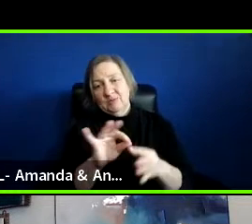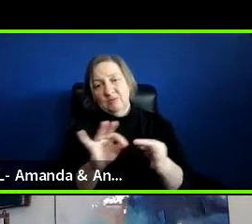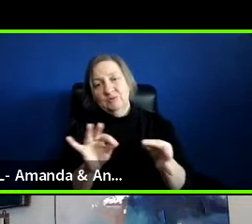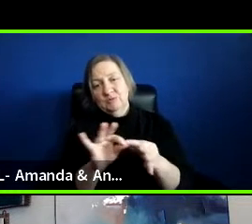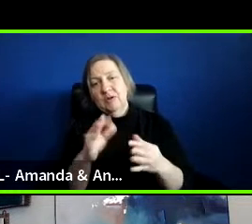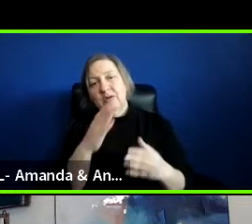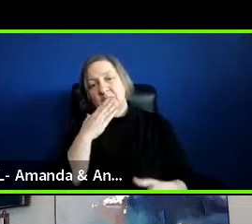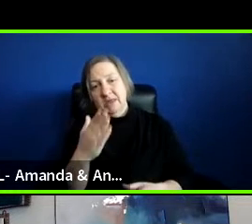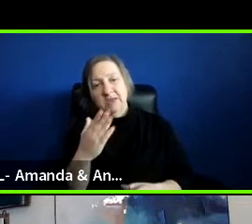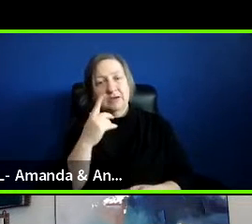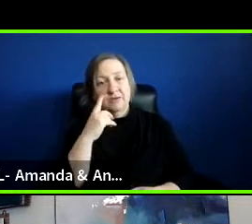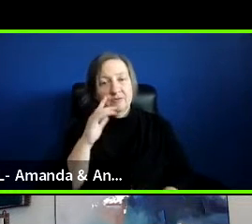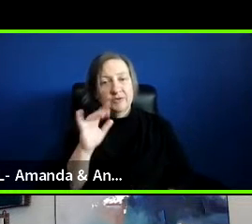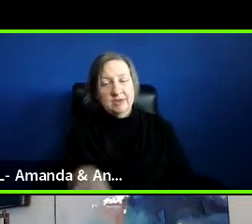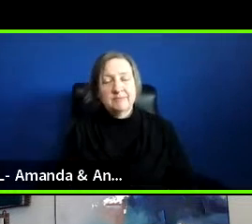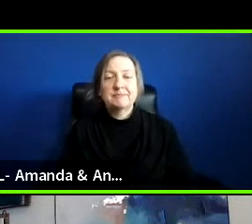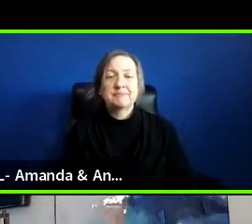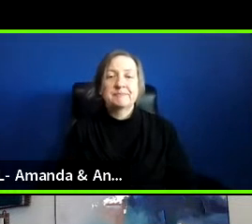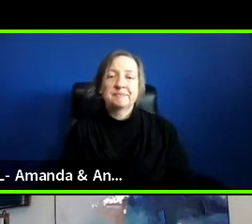you for that.